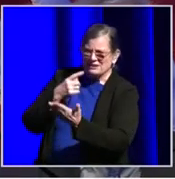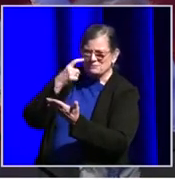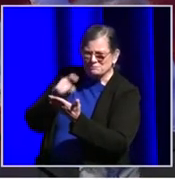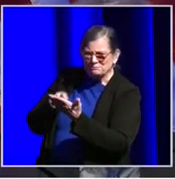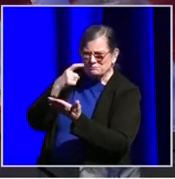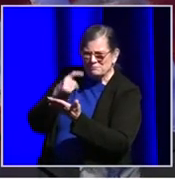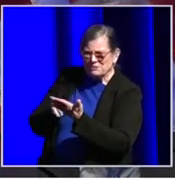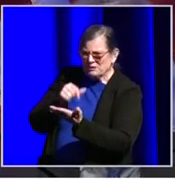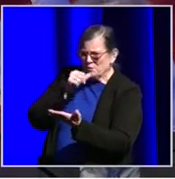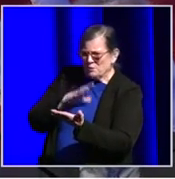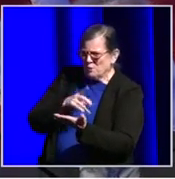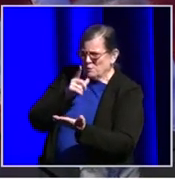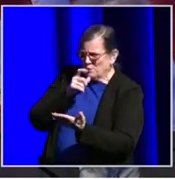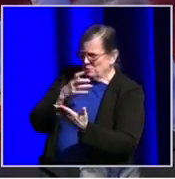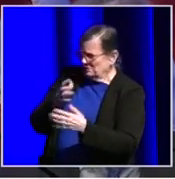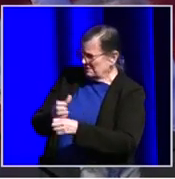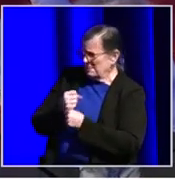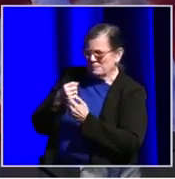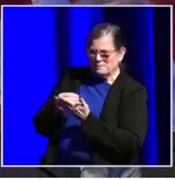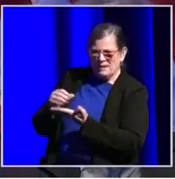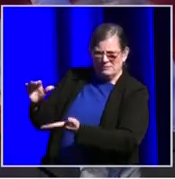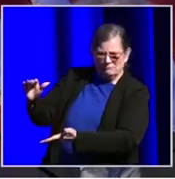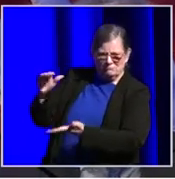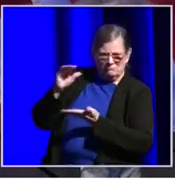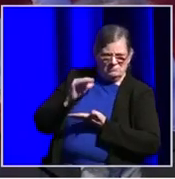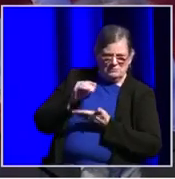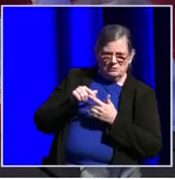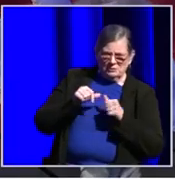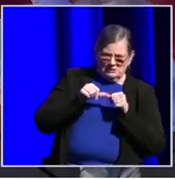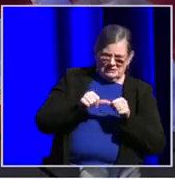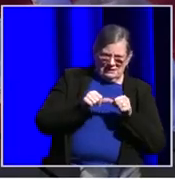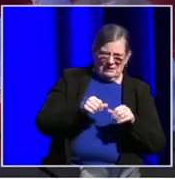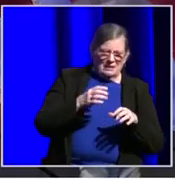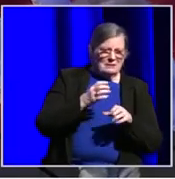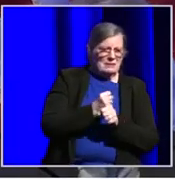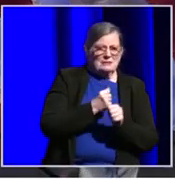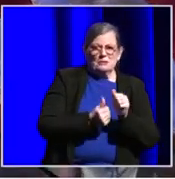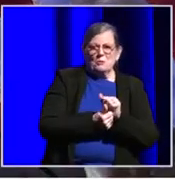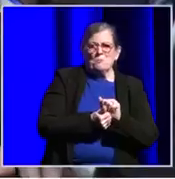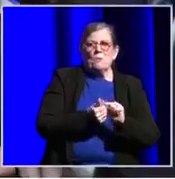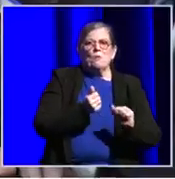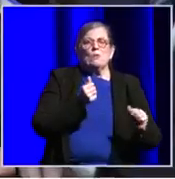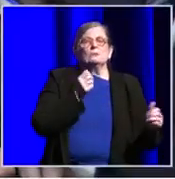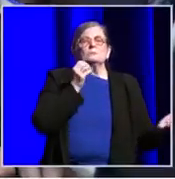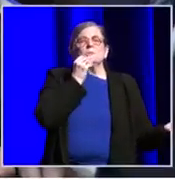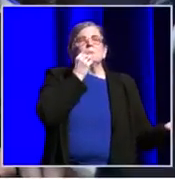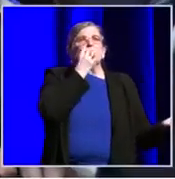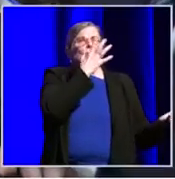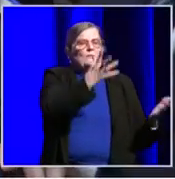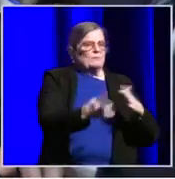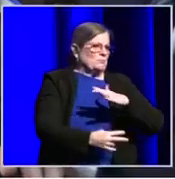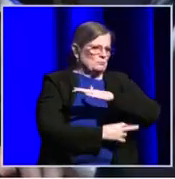who persevered until we delivered the most beautiful bridge in the world.